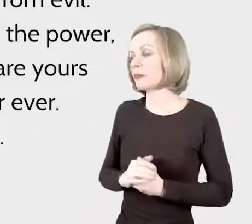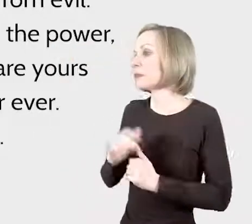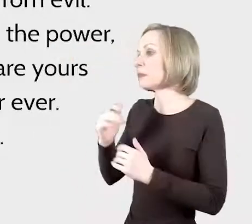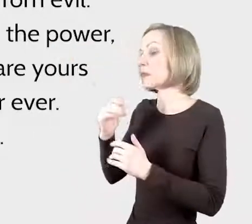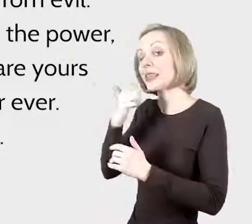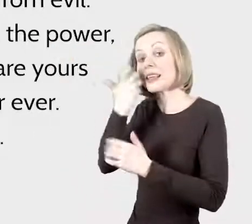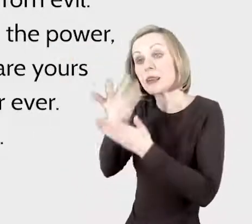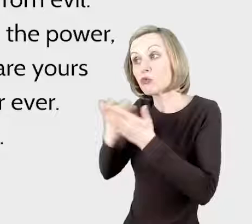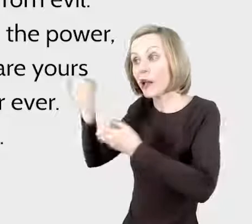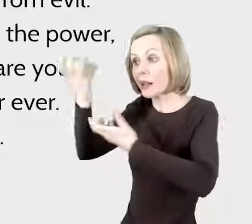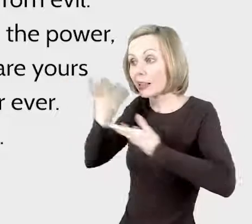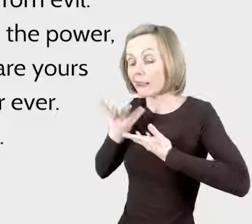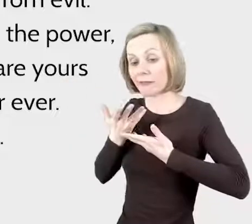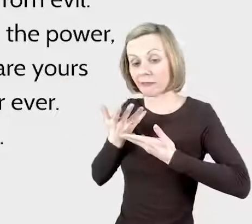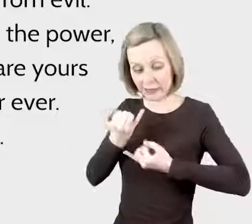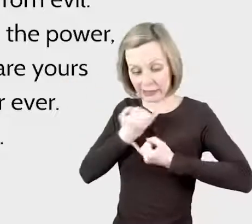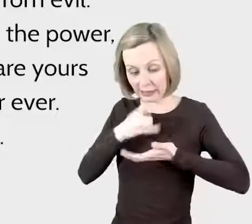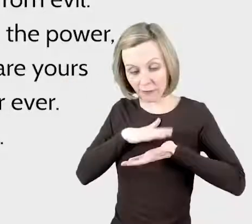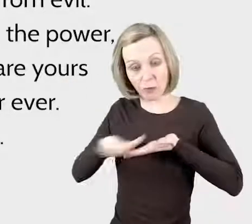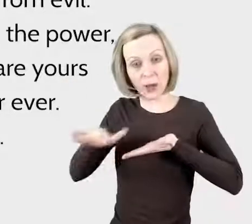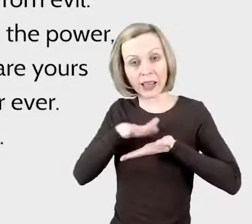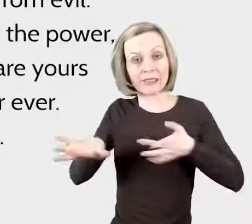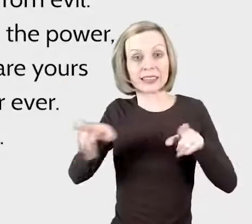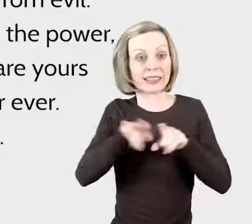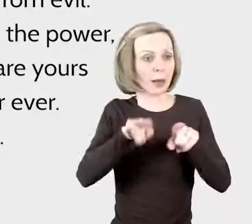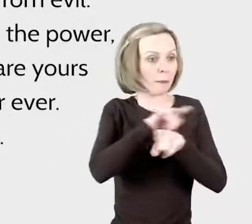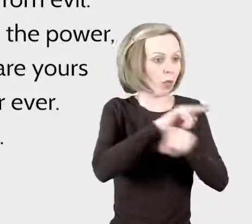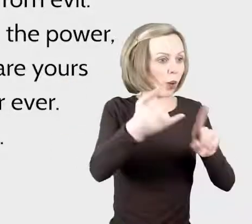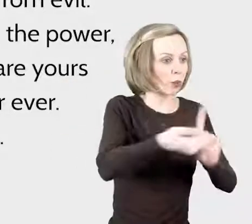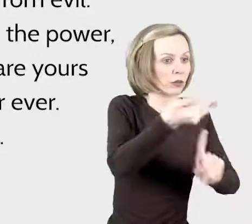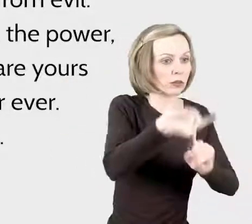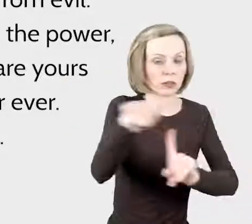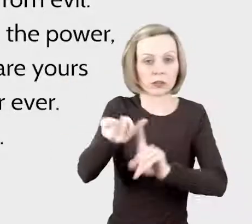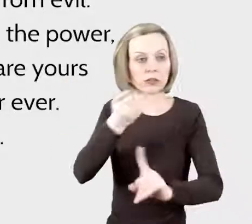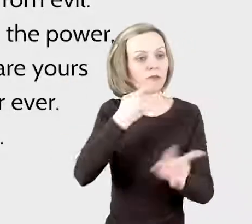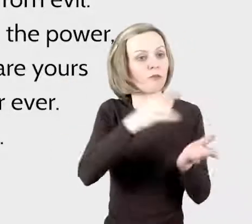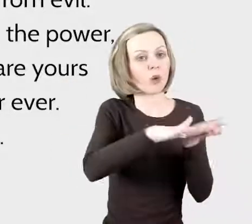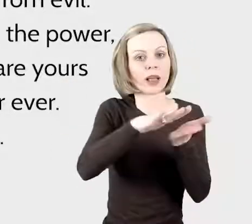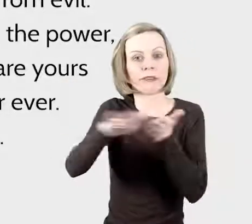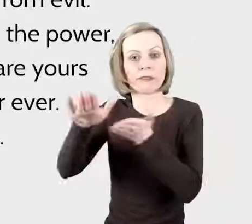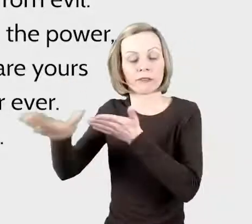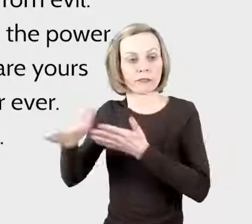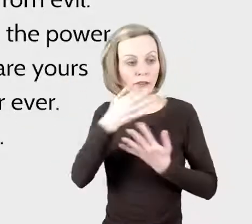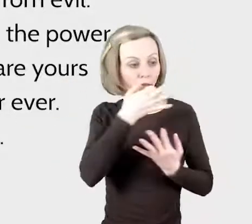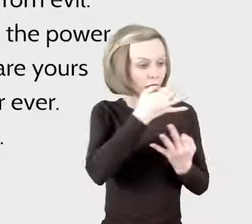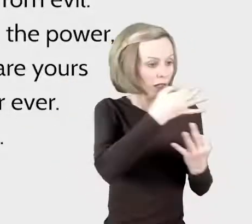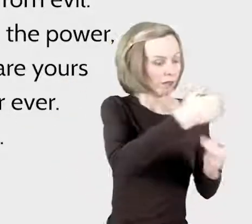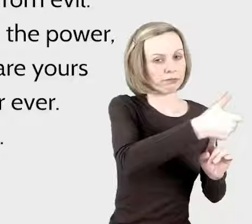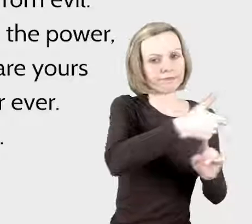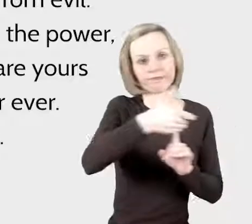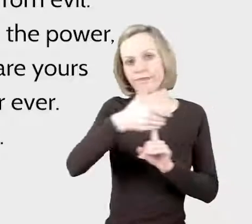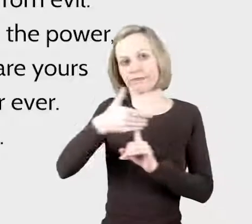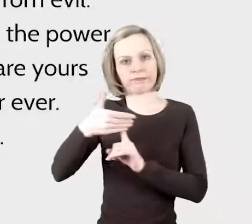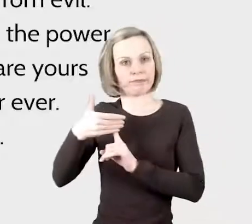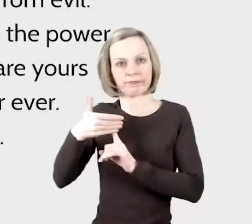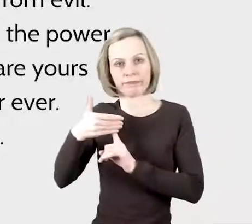our daily bread, and forgive us our sins, as we forgive those who sin against us. Lead us not into